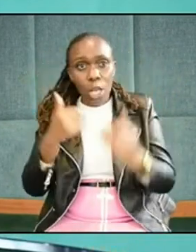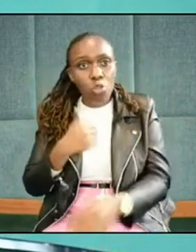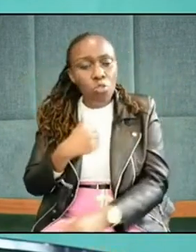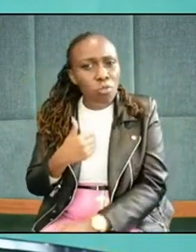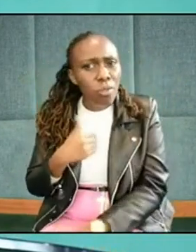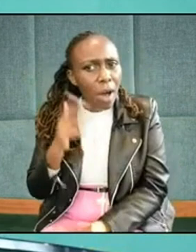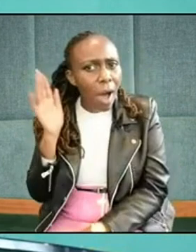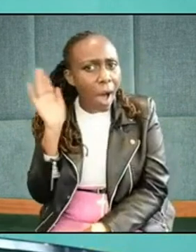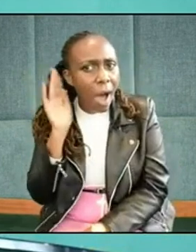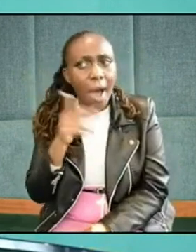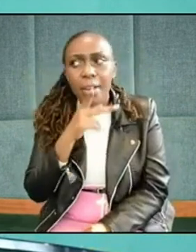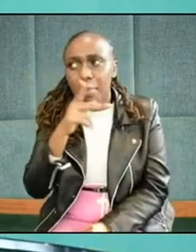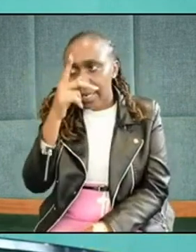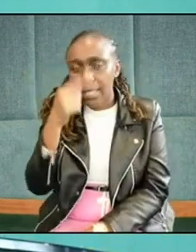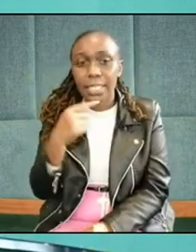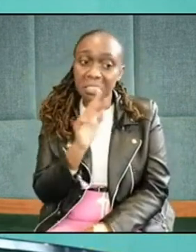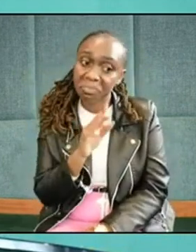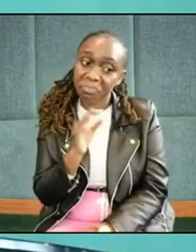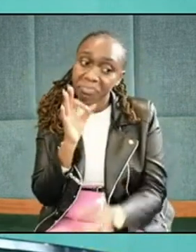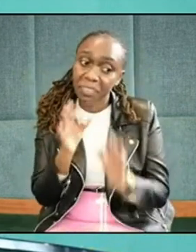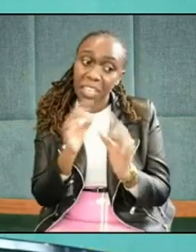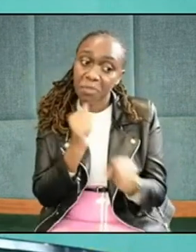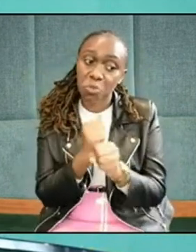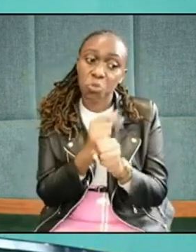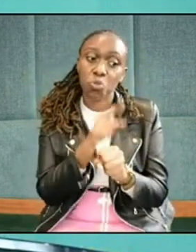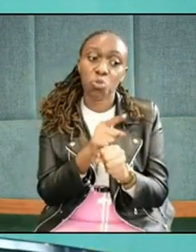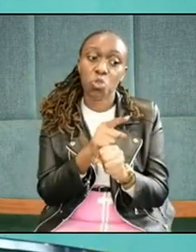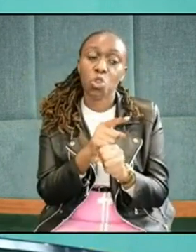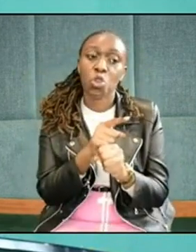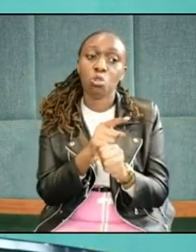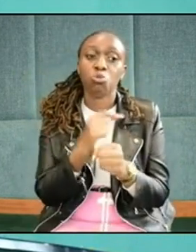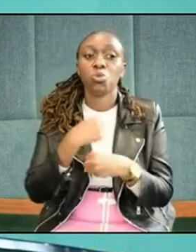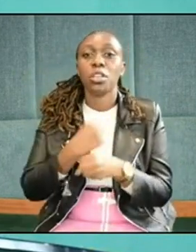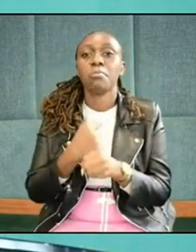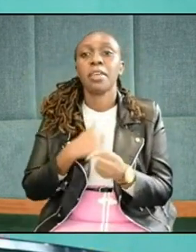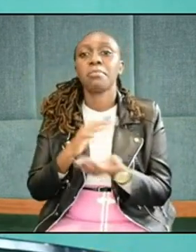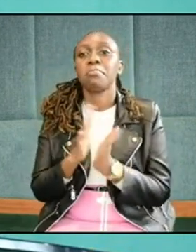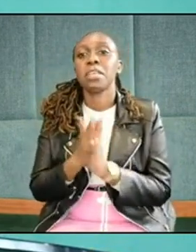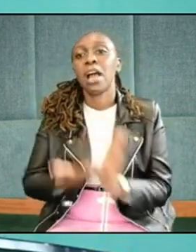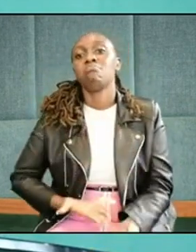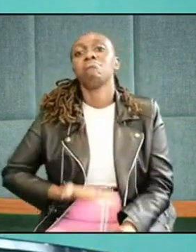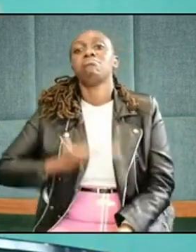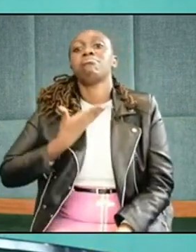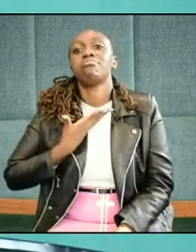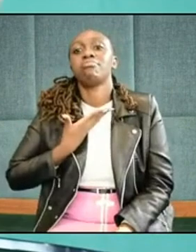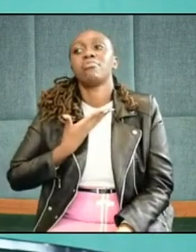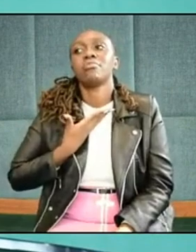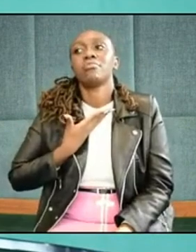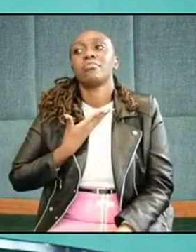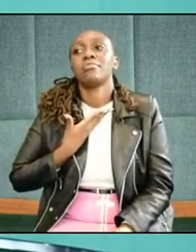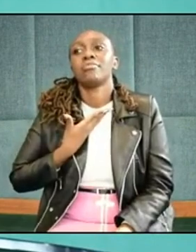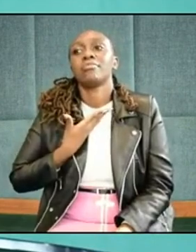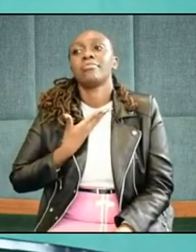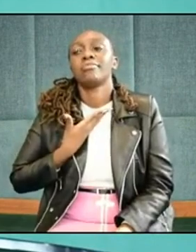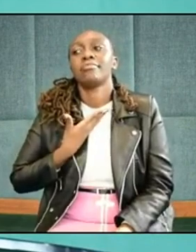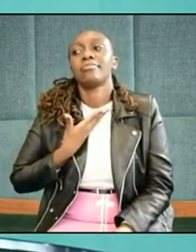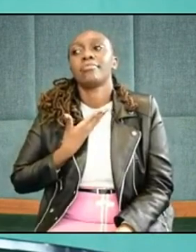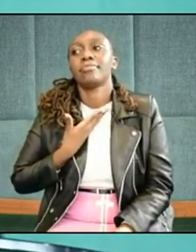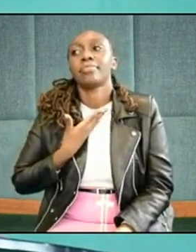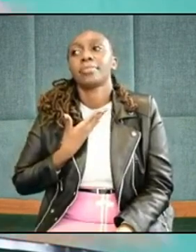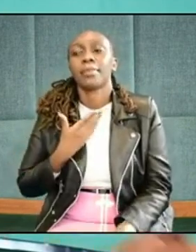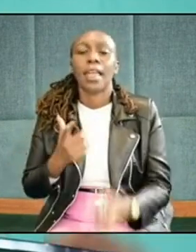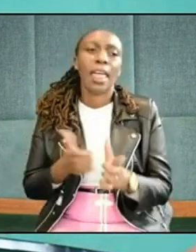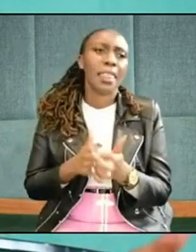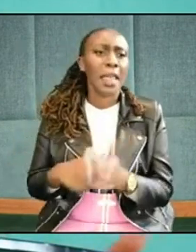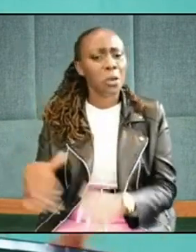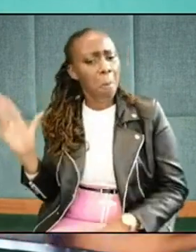to a child, "You know, if you do this, you annoy me. You annoy me. Now I'm getting about, you know, you are cranking yourself to get annoyed." And